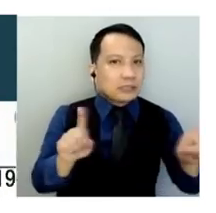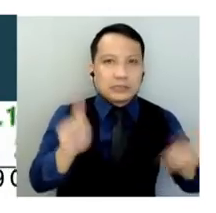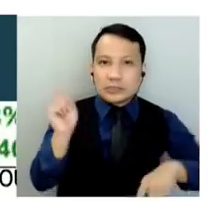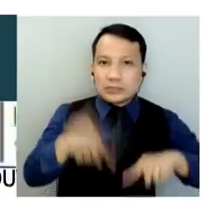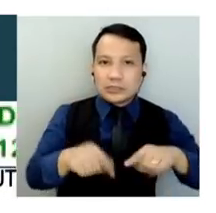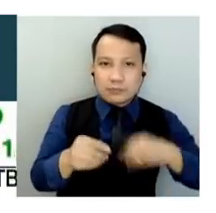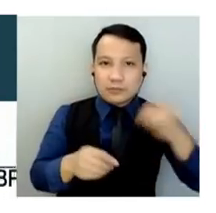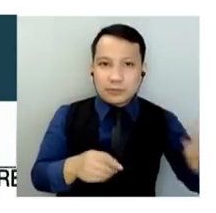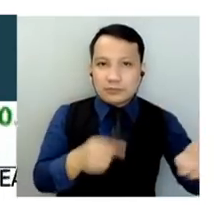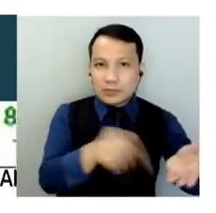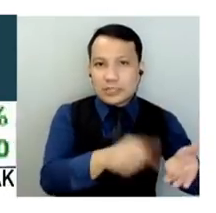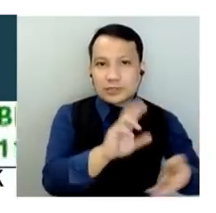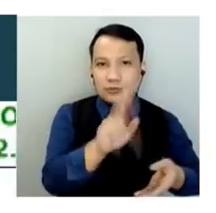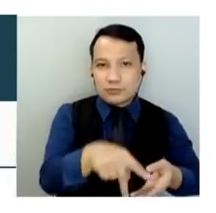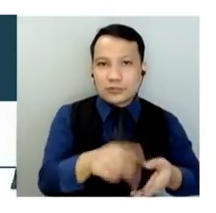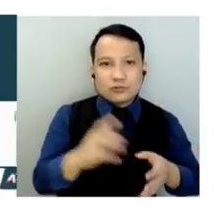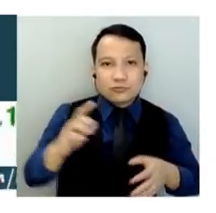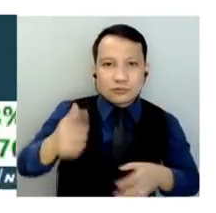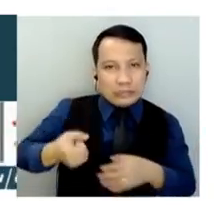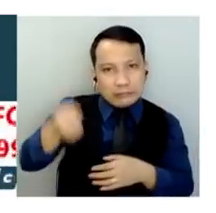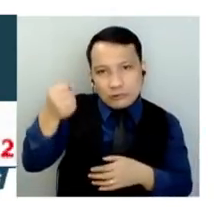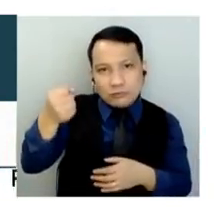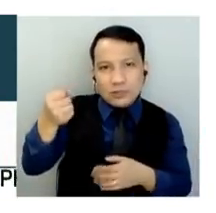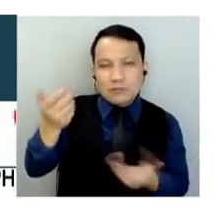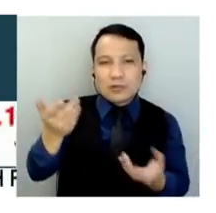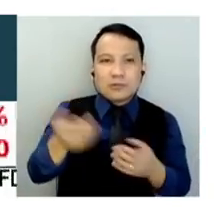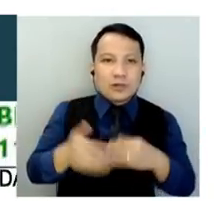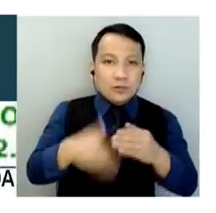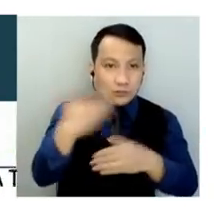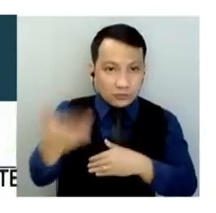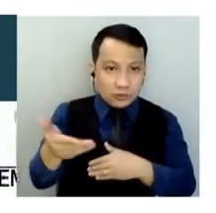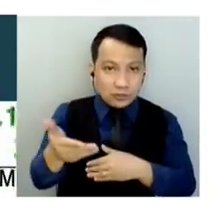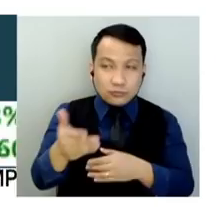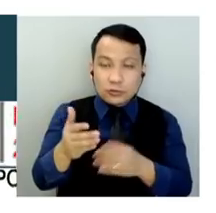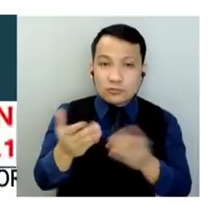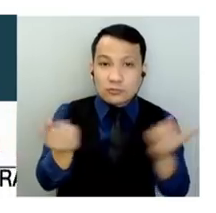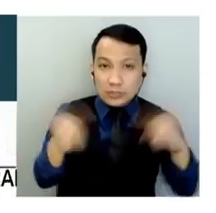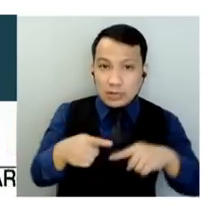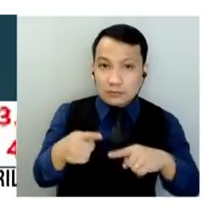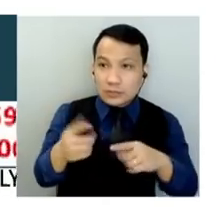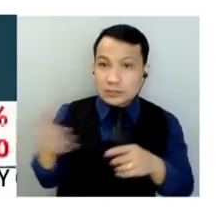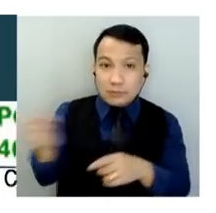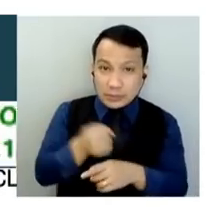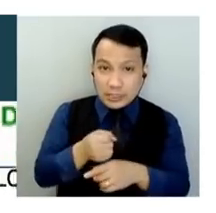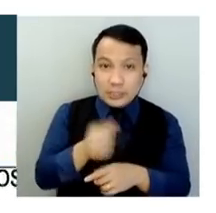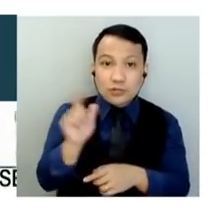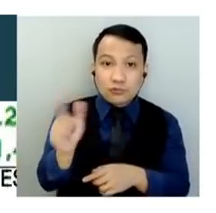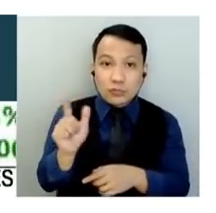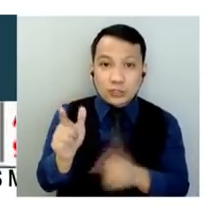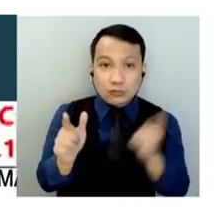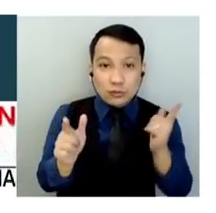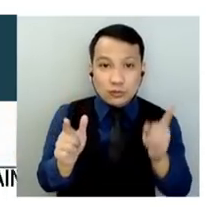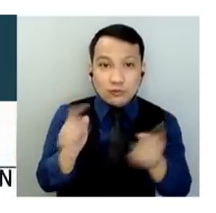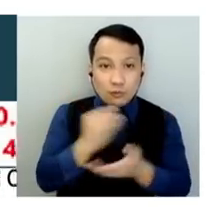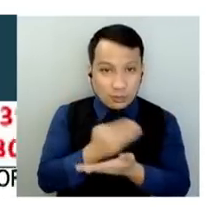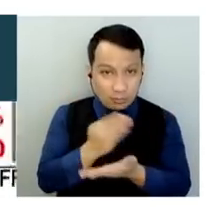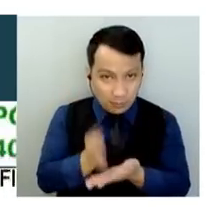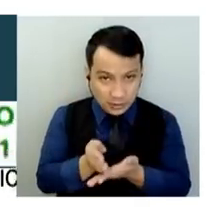UP. And that's in the 2021 budget. So if we are able to